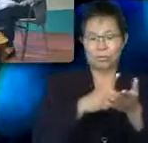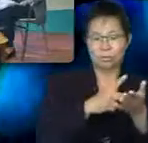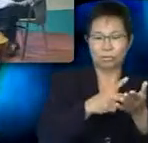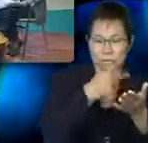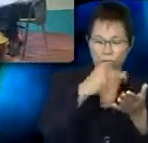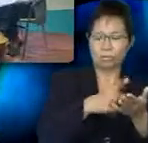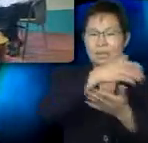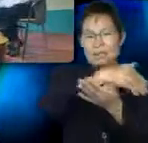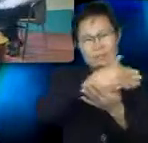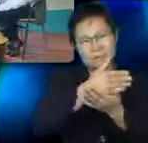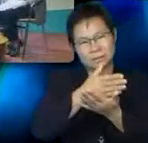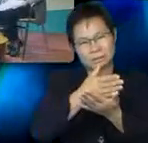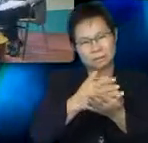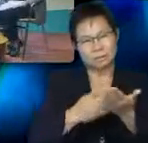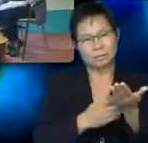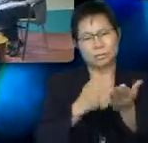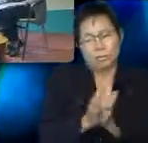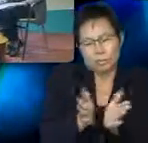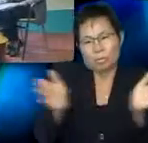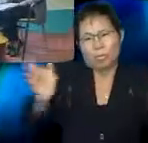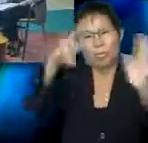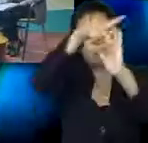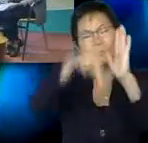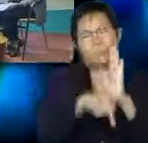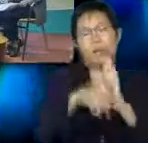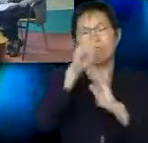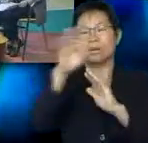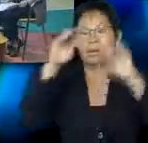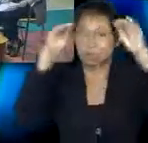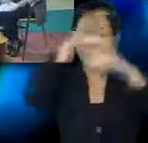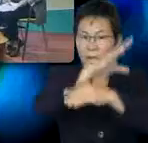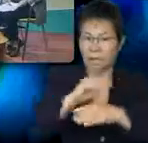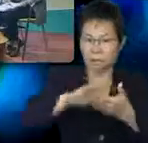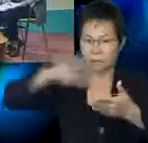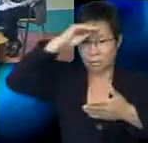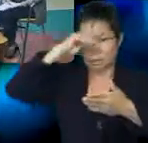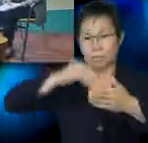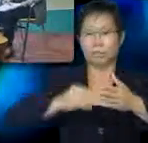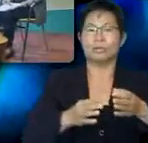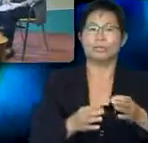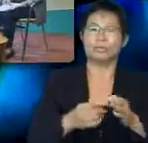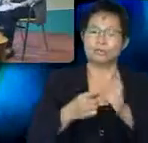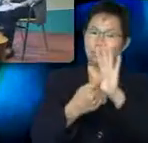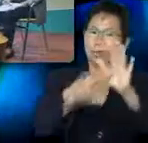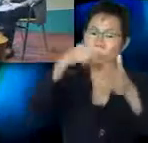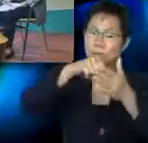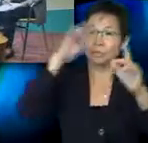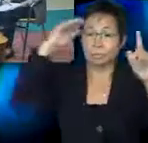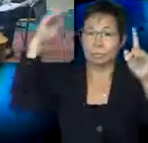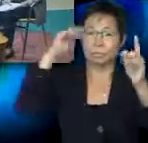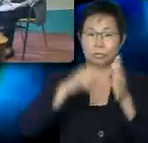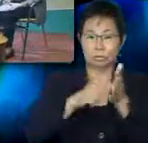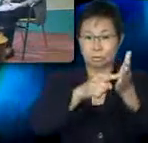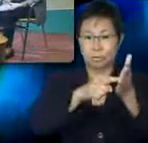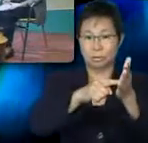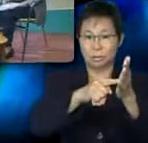certain broad principles of teaching and learning. To illustrate these points, you will see